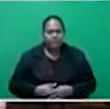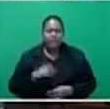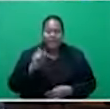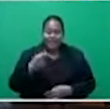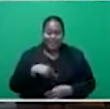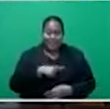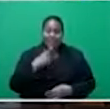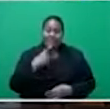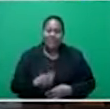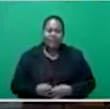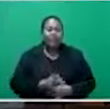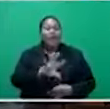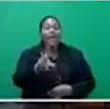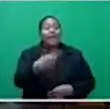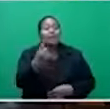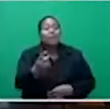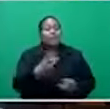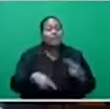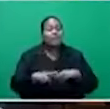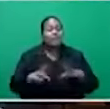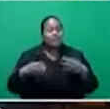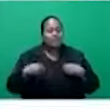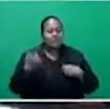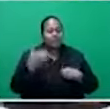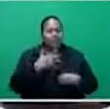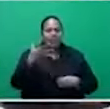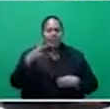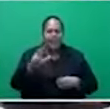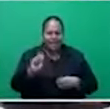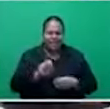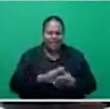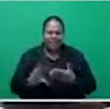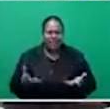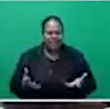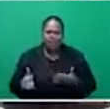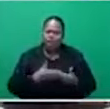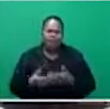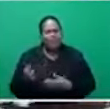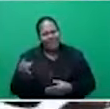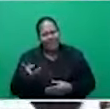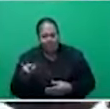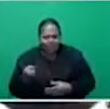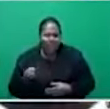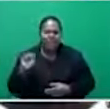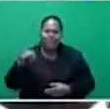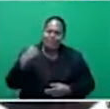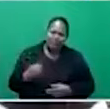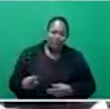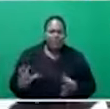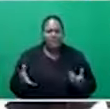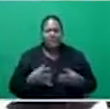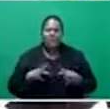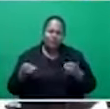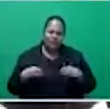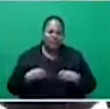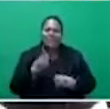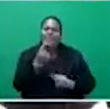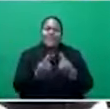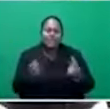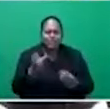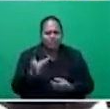in Fiji will get $180, irrespective of your income, get $180, then I'll say it's